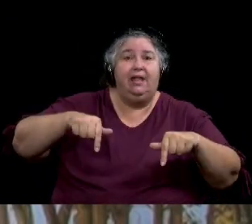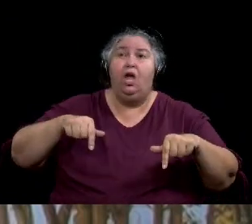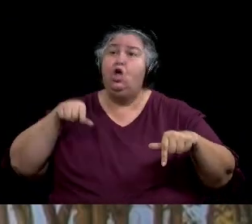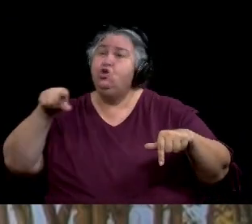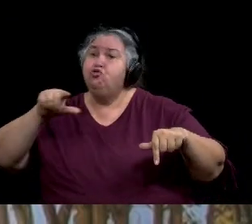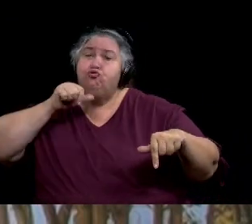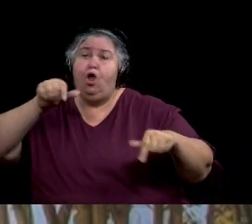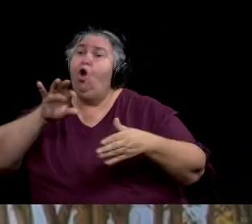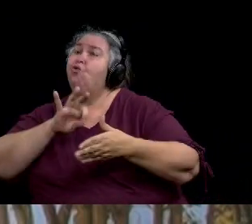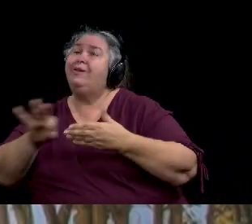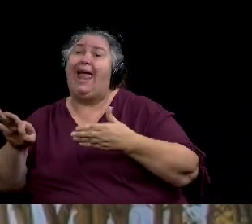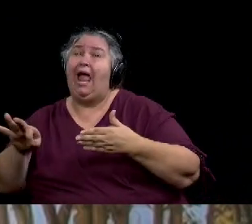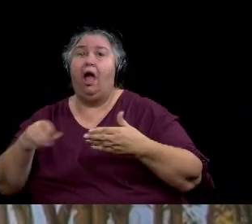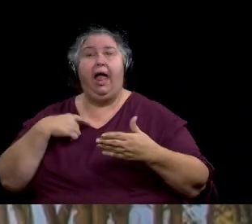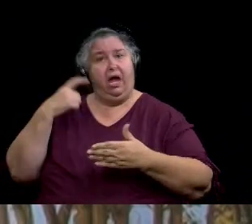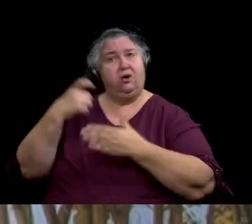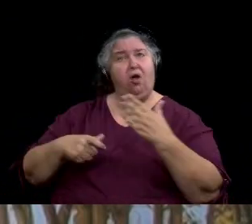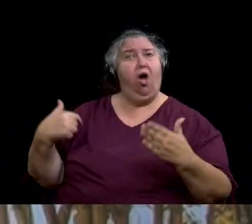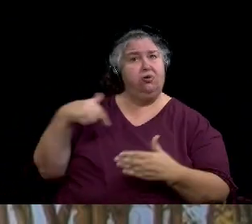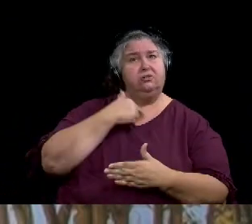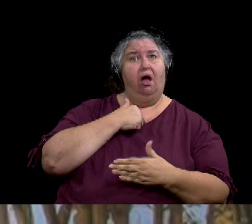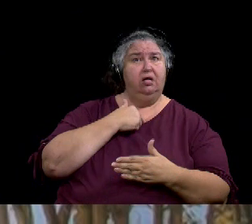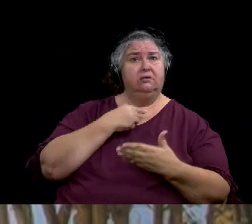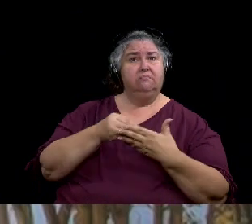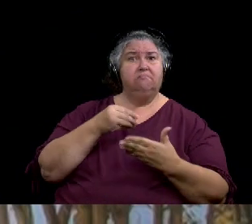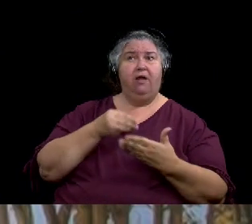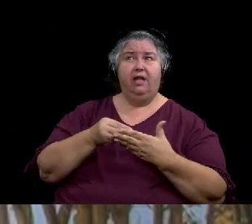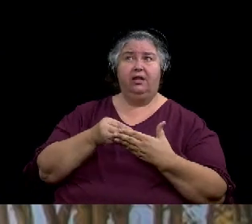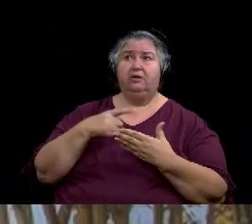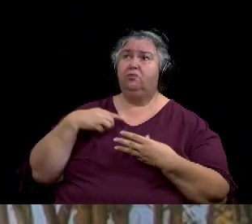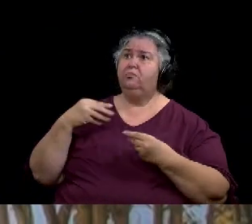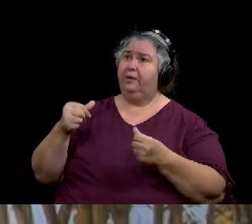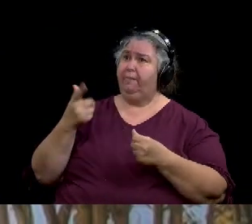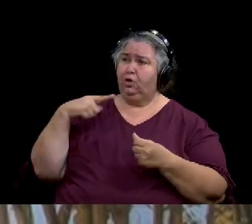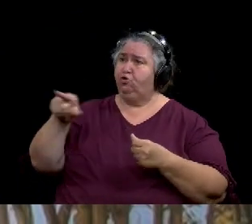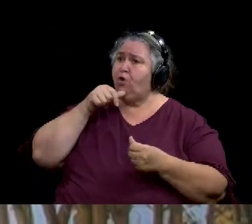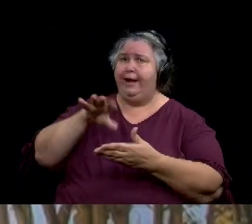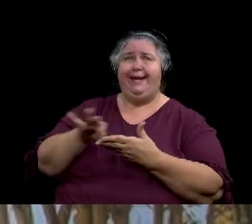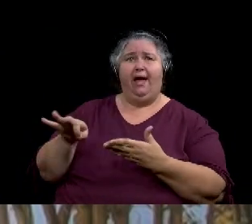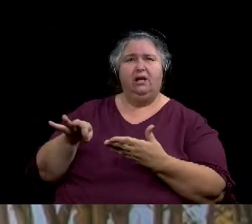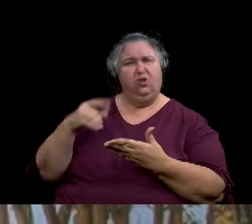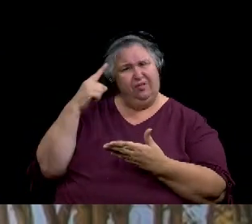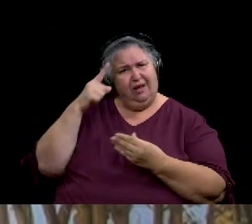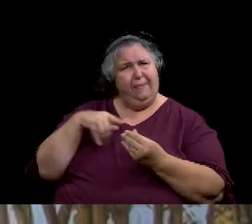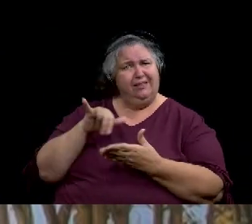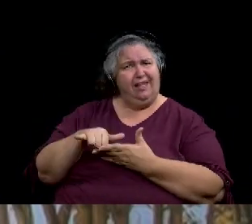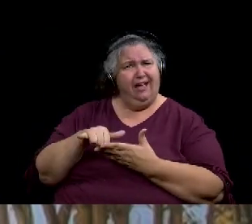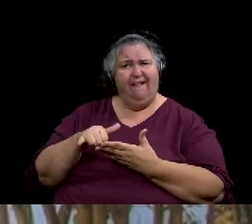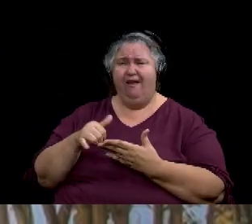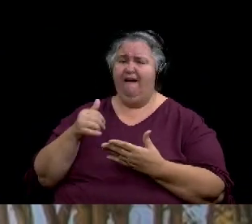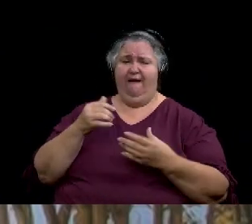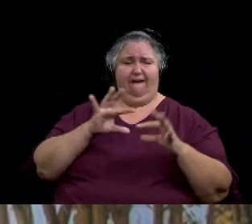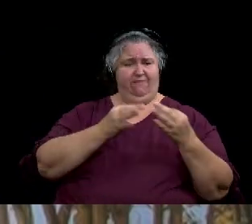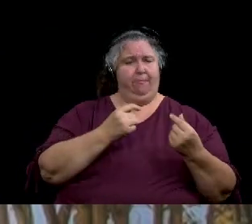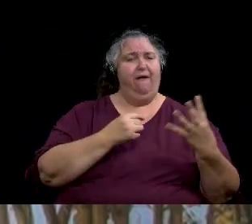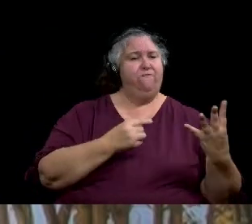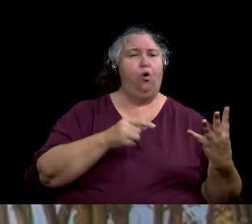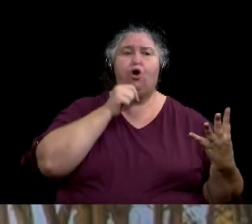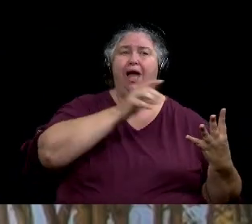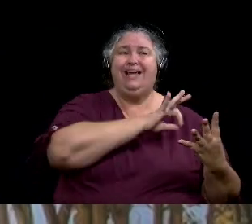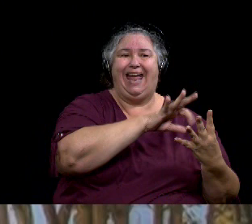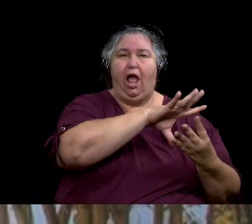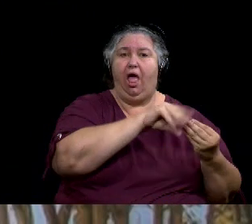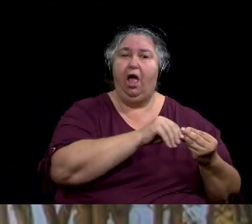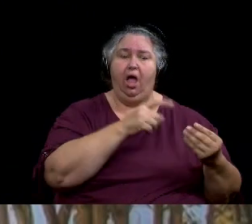community $15,000 in state and federal funding over the next 10 years. Think about that. A family of 4 who is not counted will cost